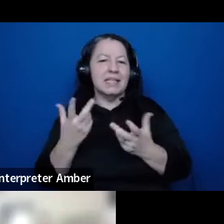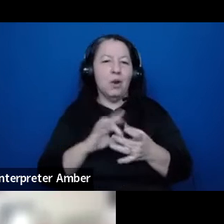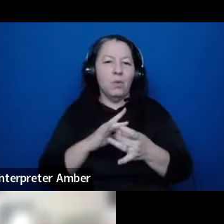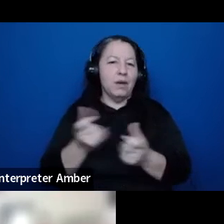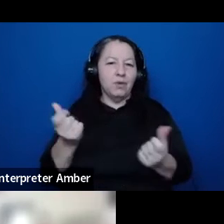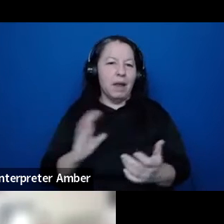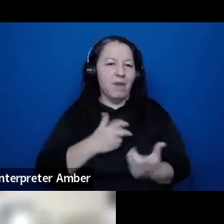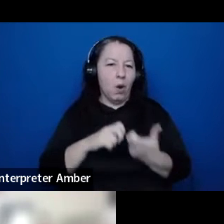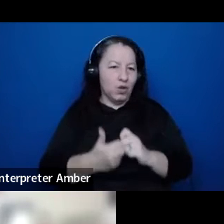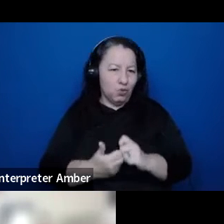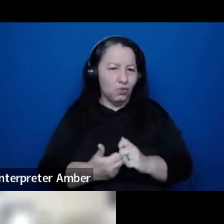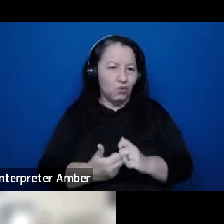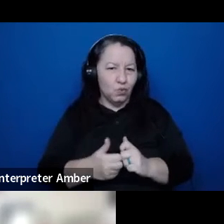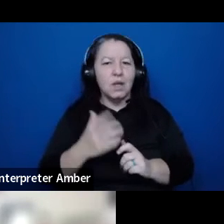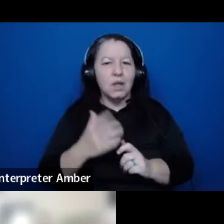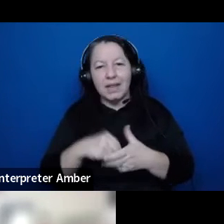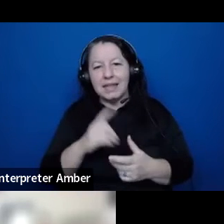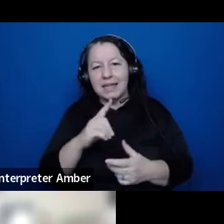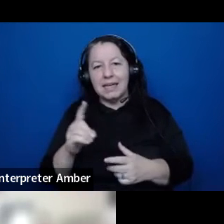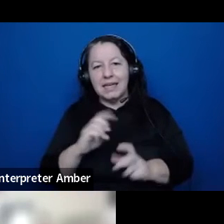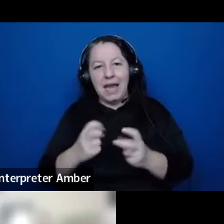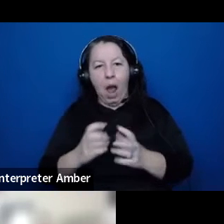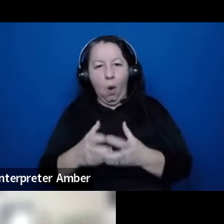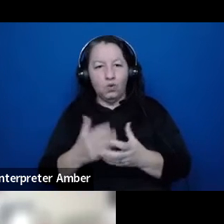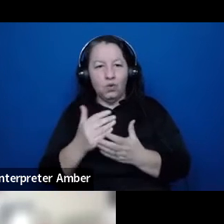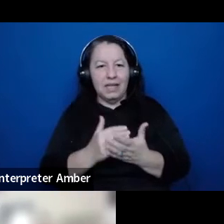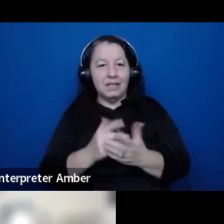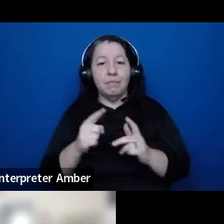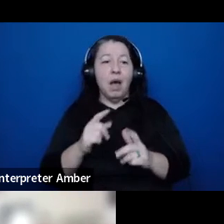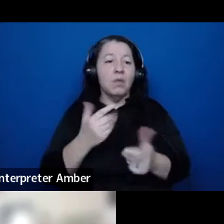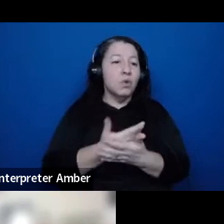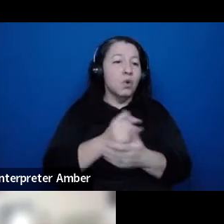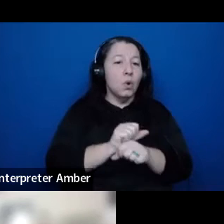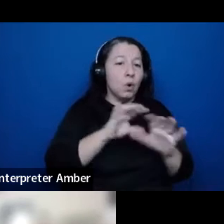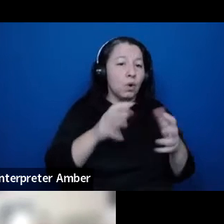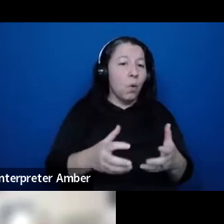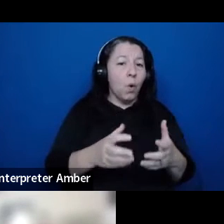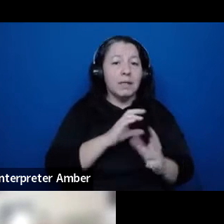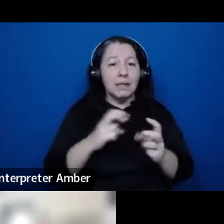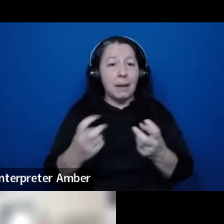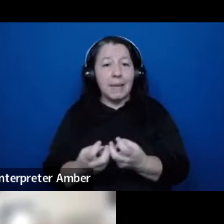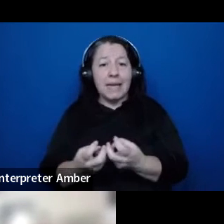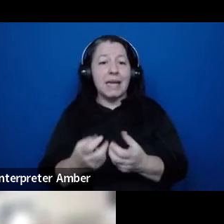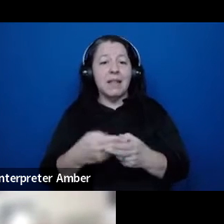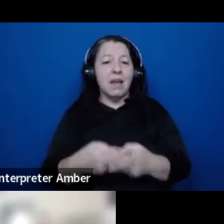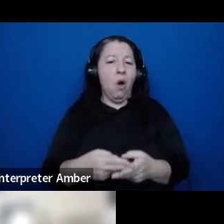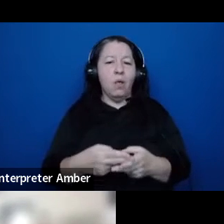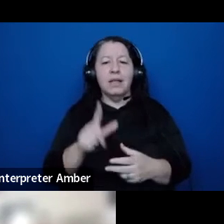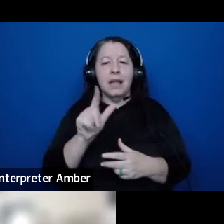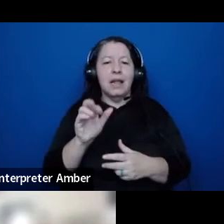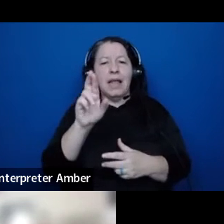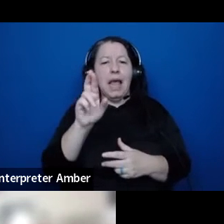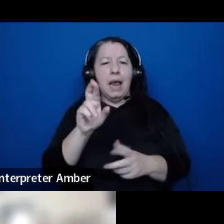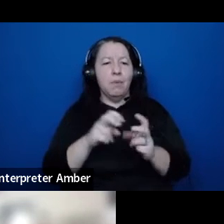Council's list. But things like the new workforce committee, they've renamed the labor committee